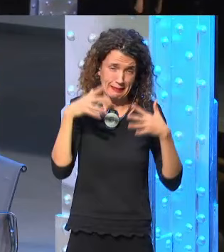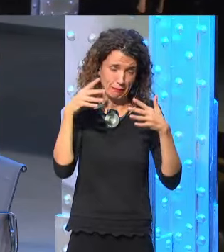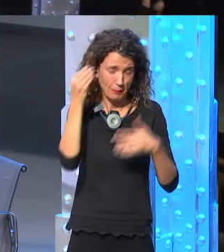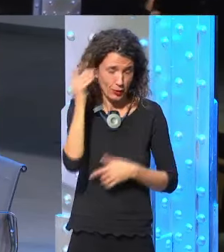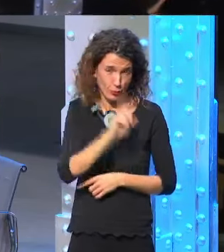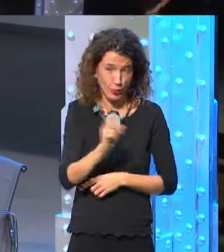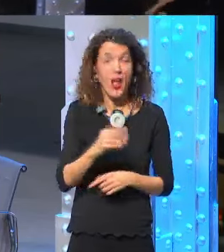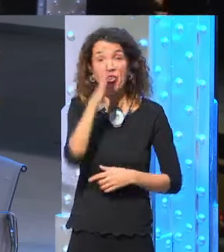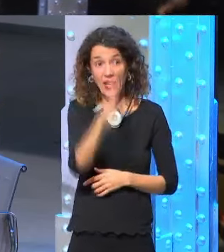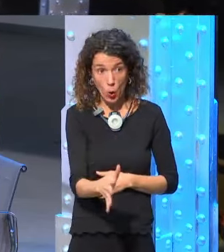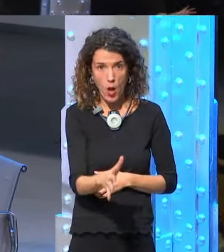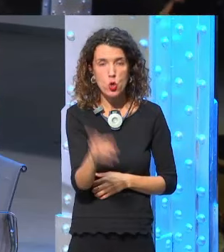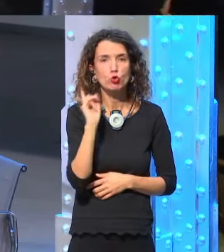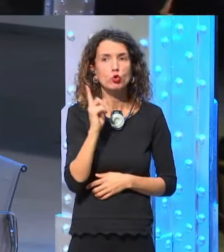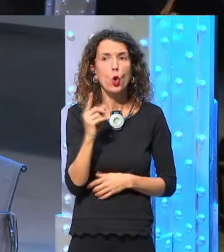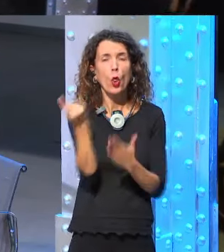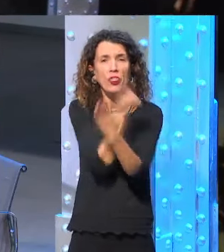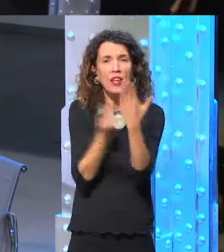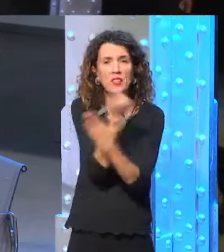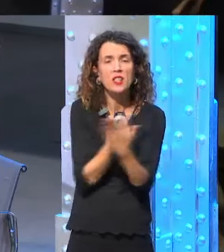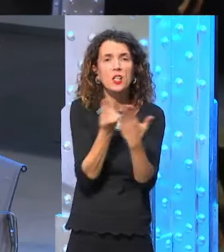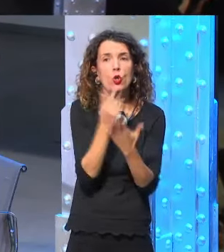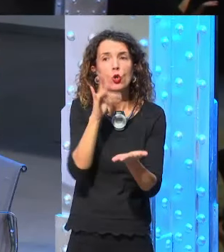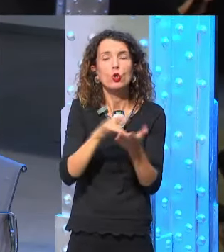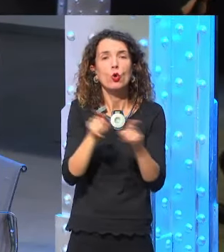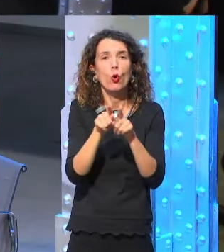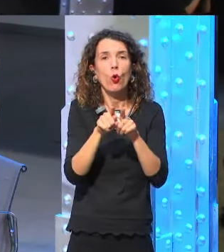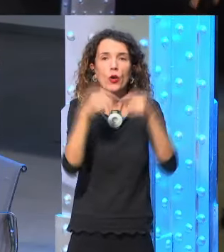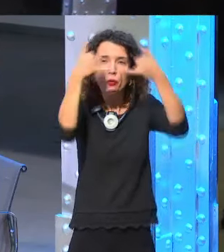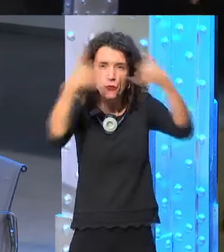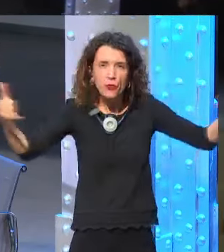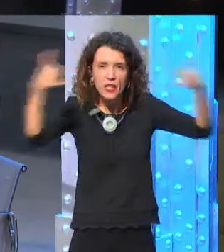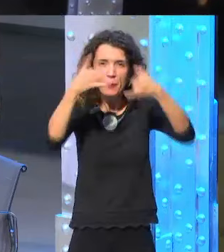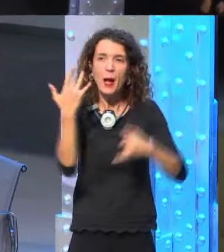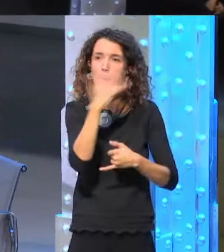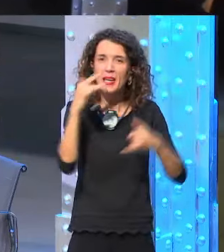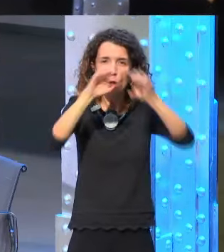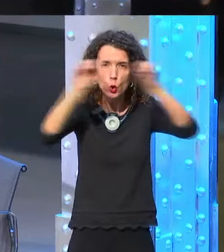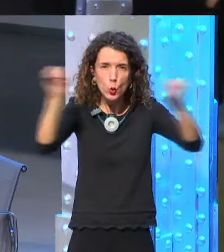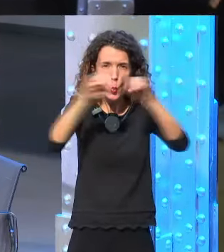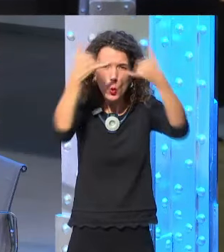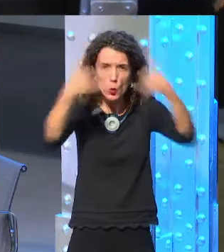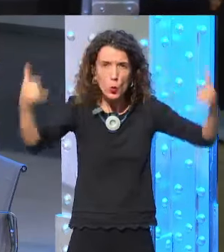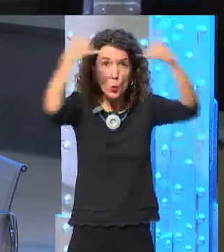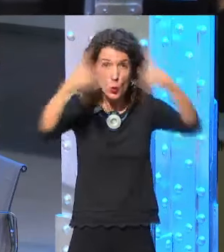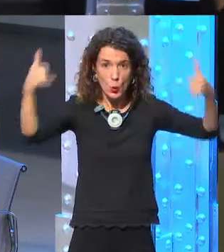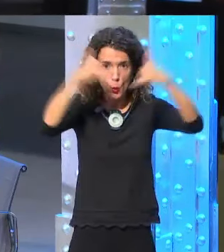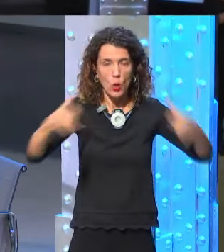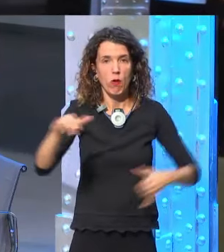this design of this glass fiber filament wound the tube and the suspension in this